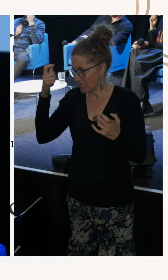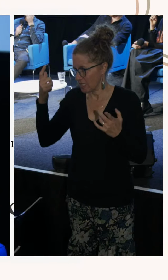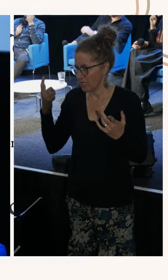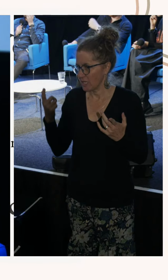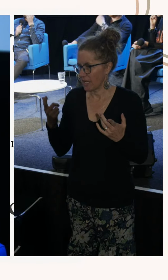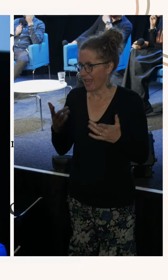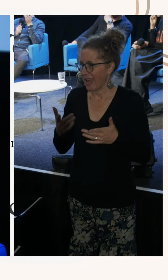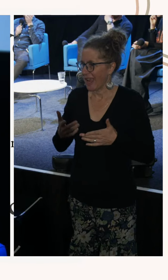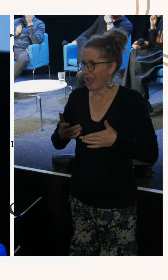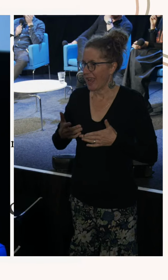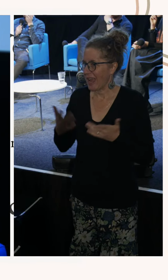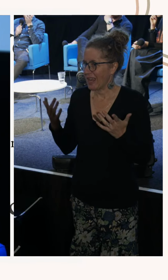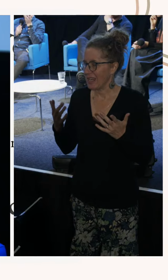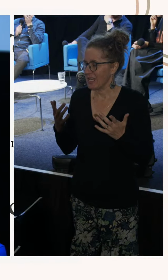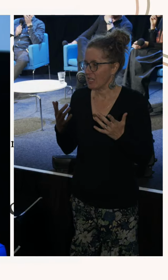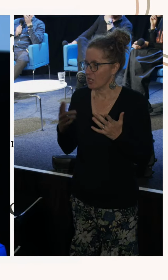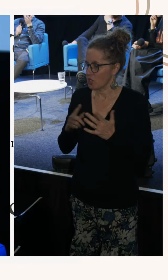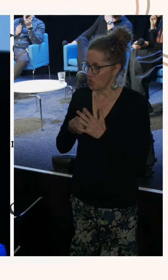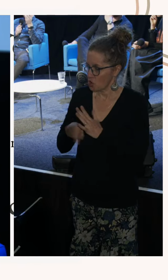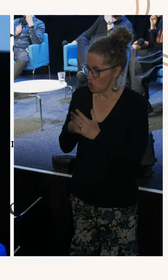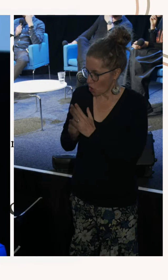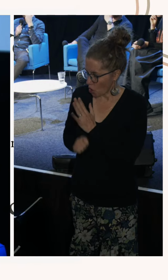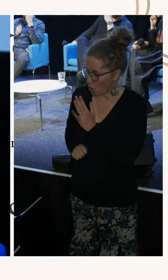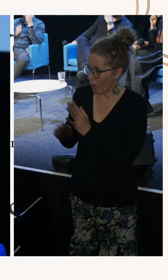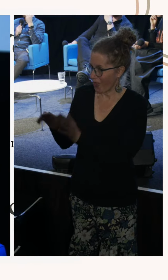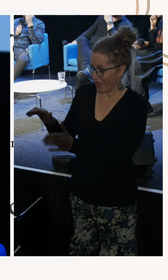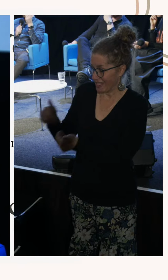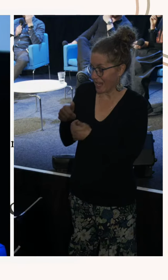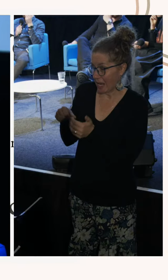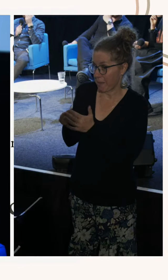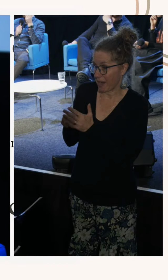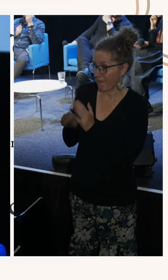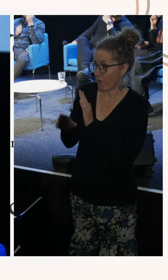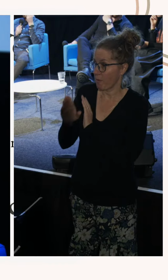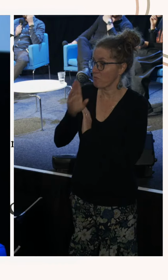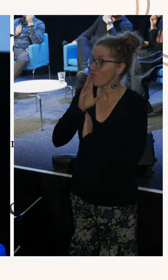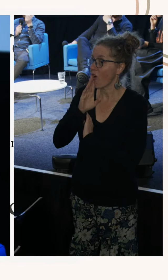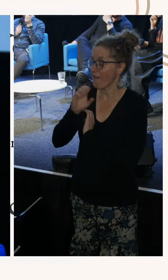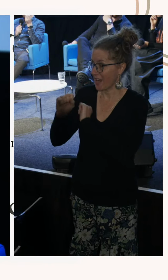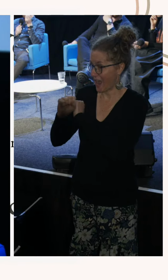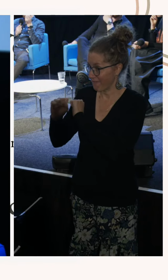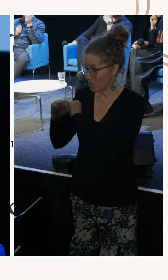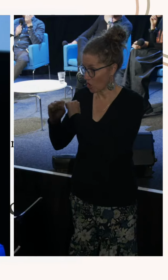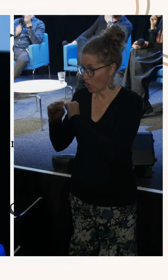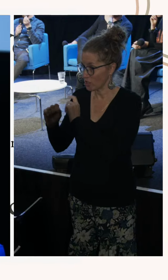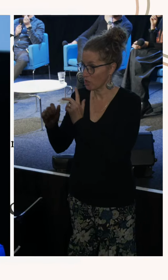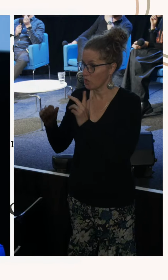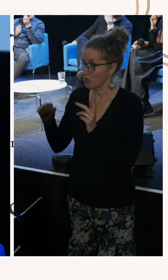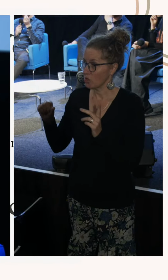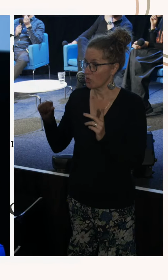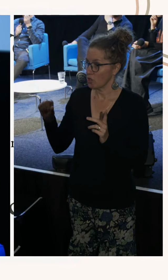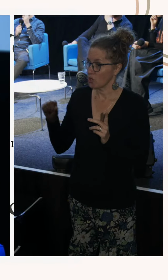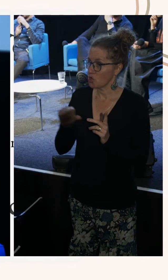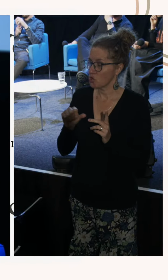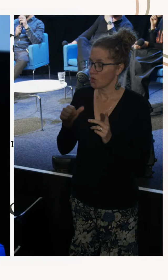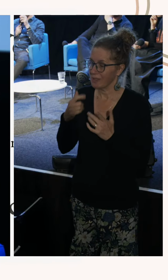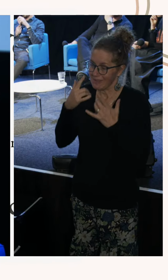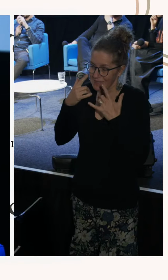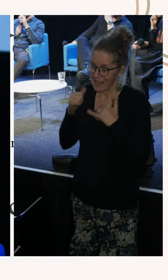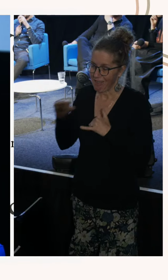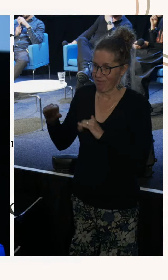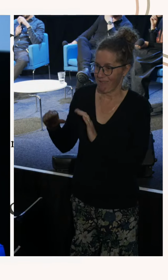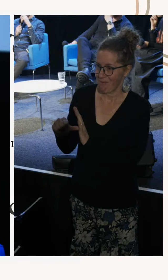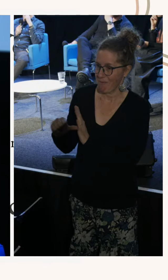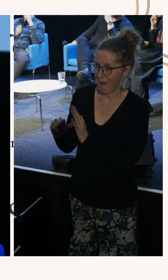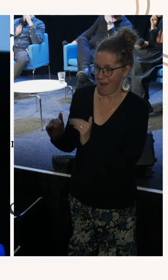that any journal that takes money from private advertisers should be means tested, so their